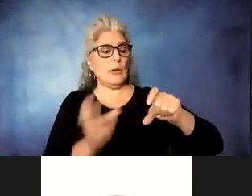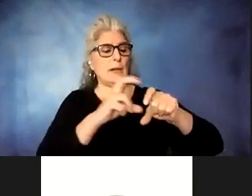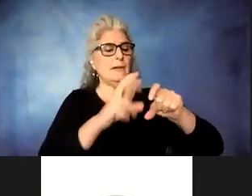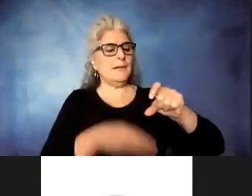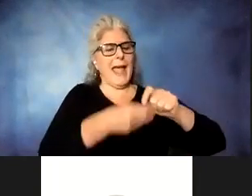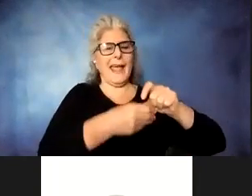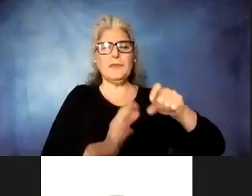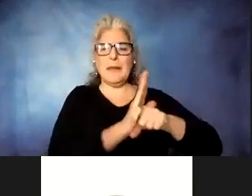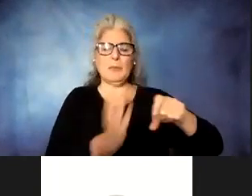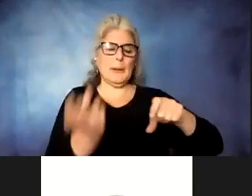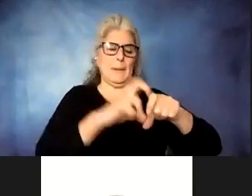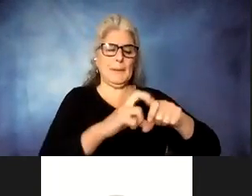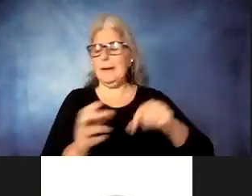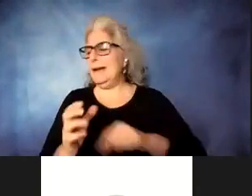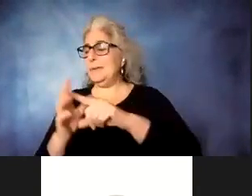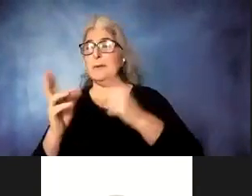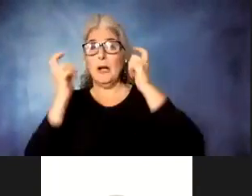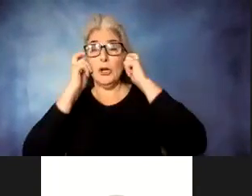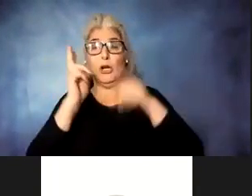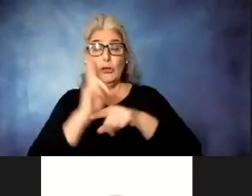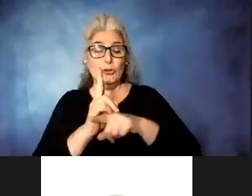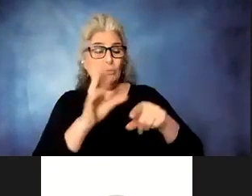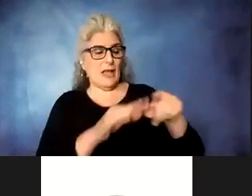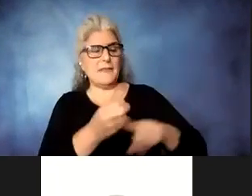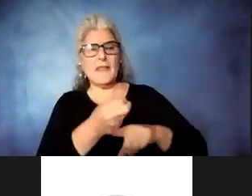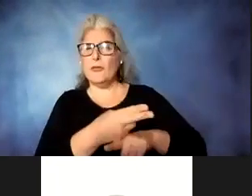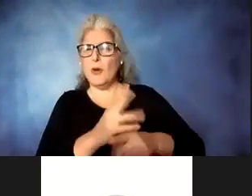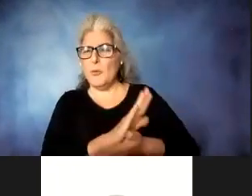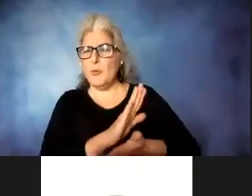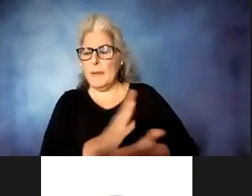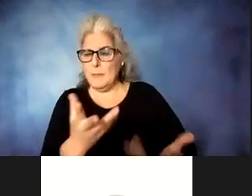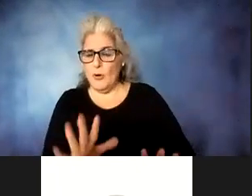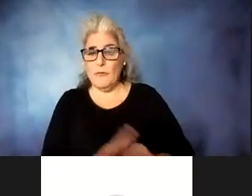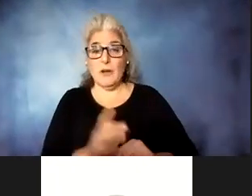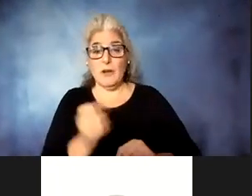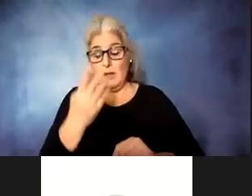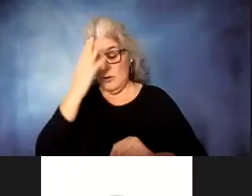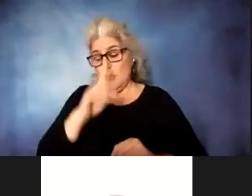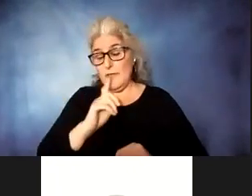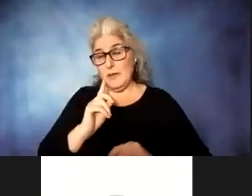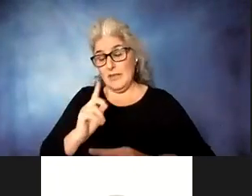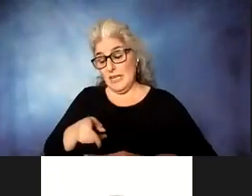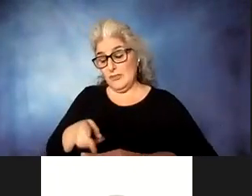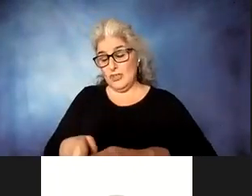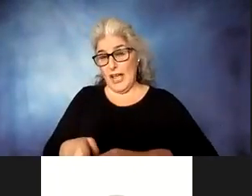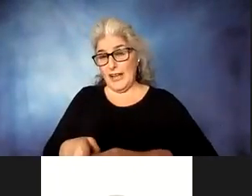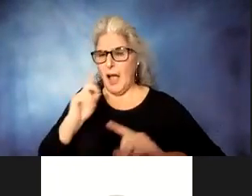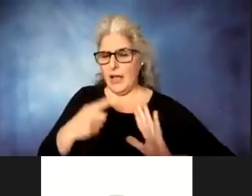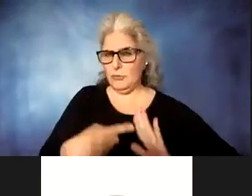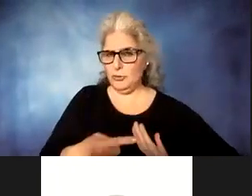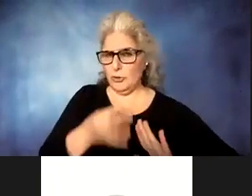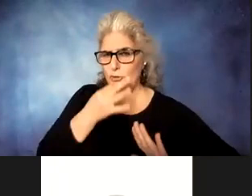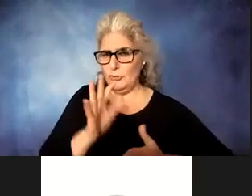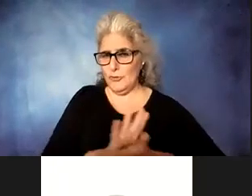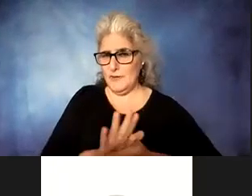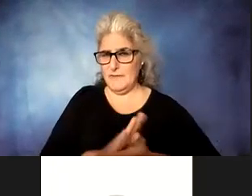work if you are actually inserting into the headphone jack. I will play a video later in which I actually